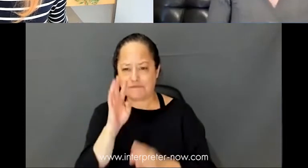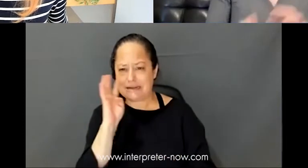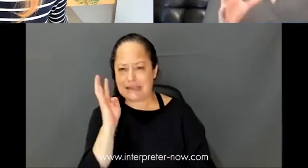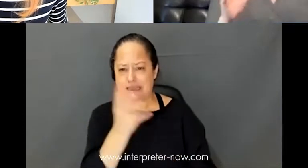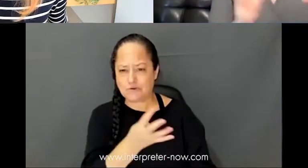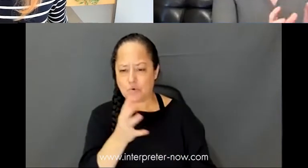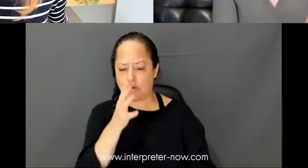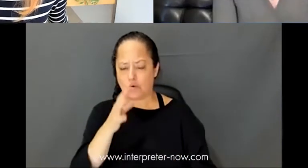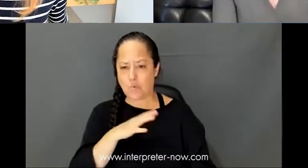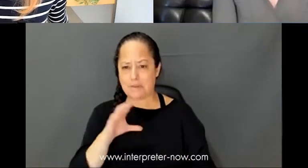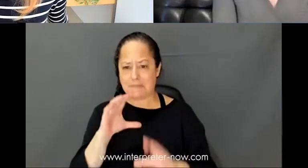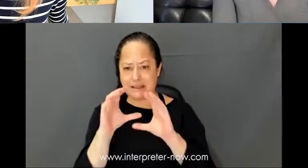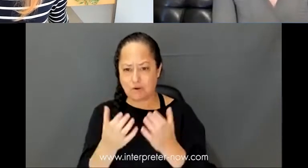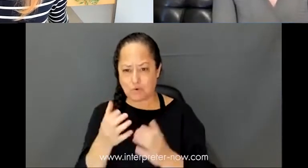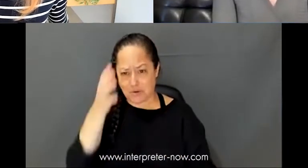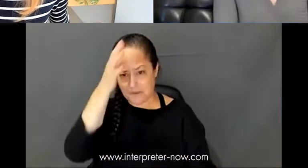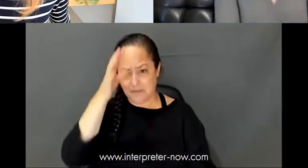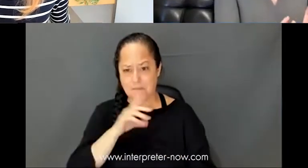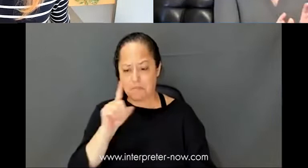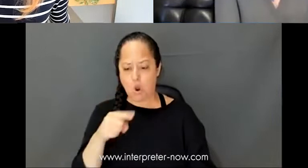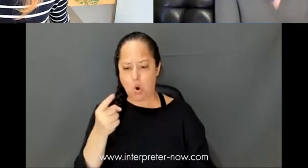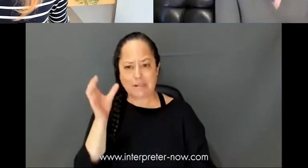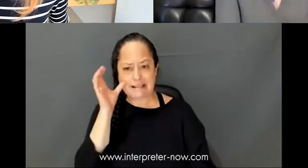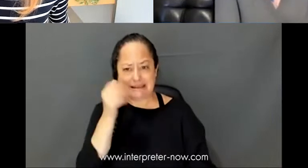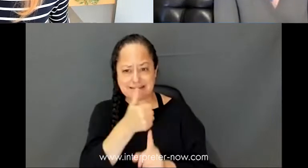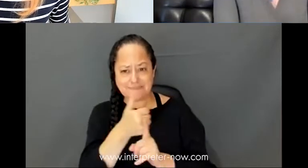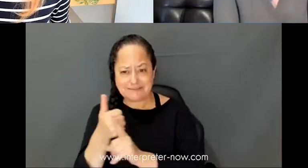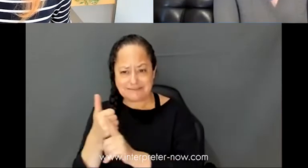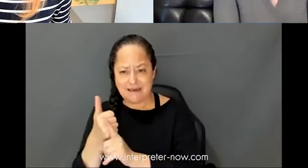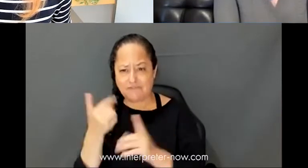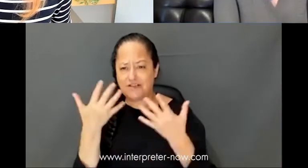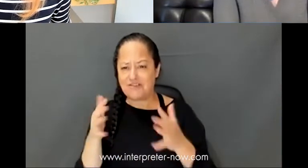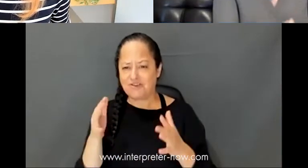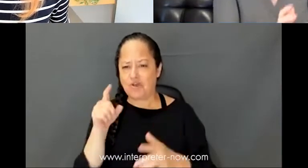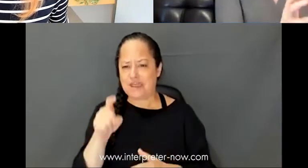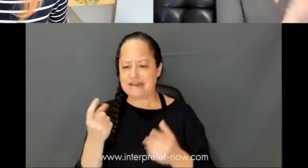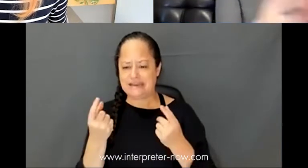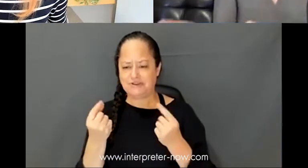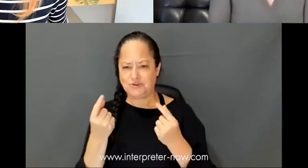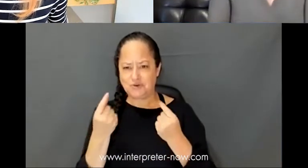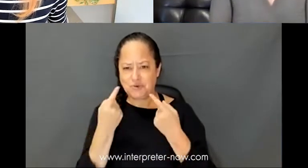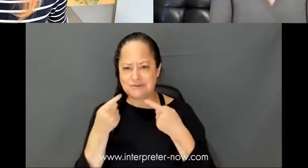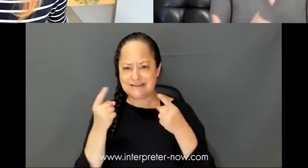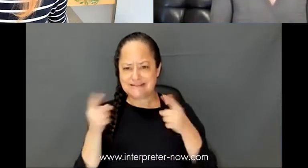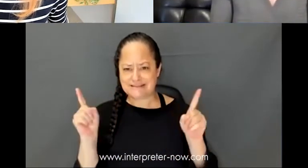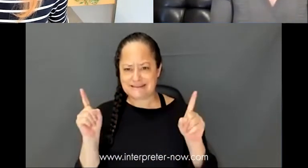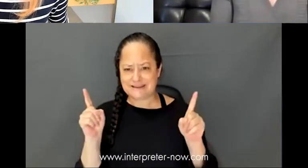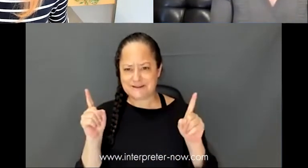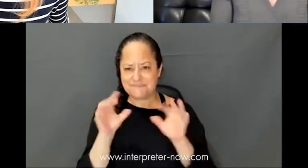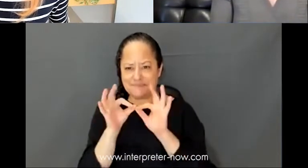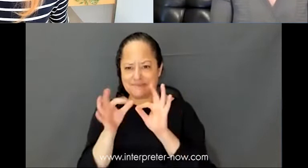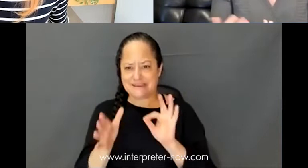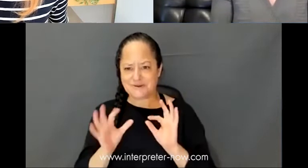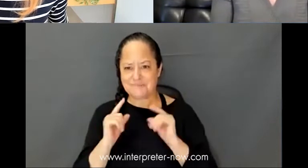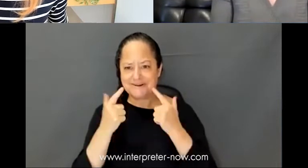group. The men only listen to themselves because that's all they need to do to succeed. So this leads me to my last